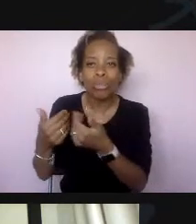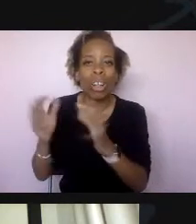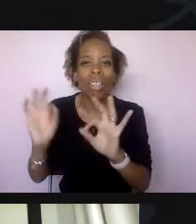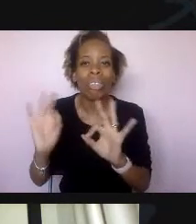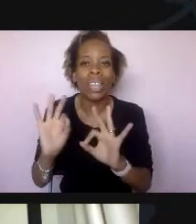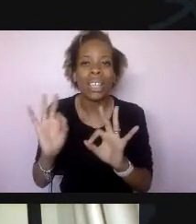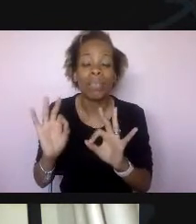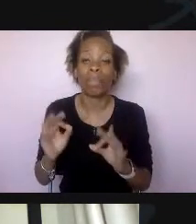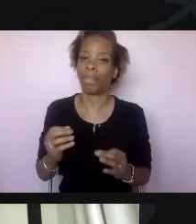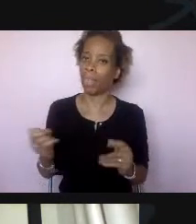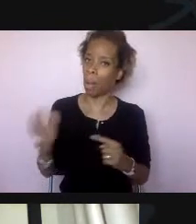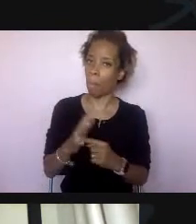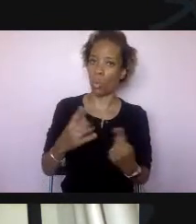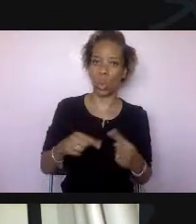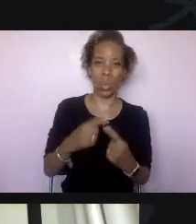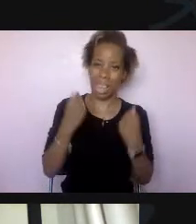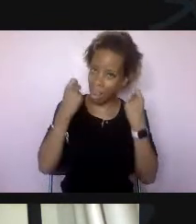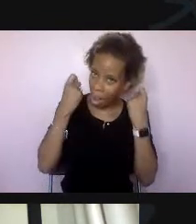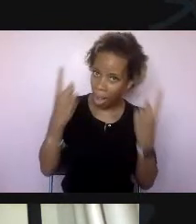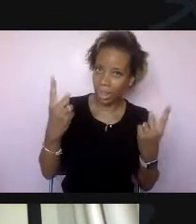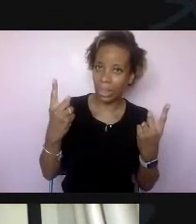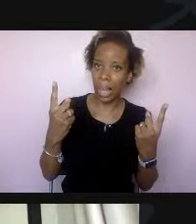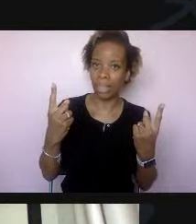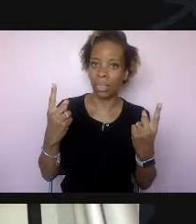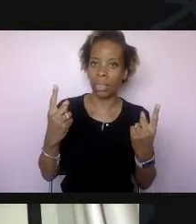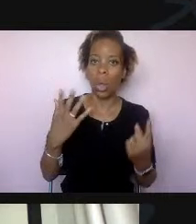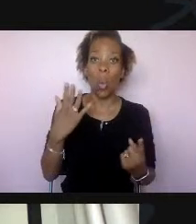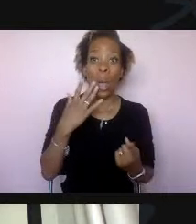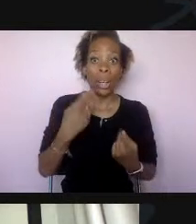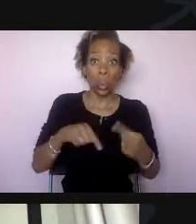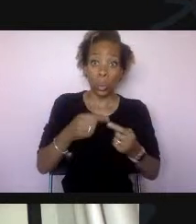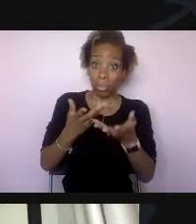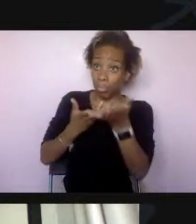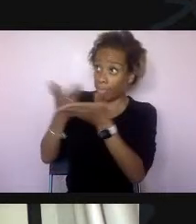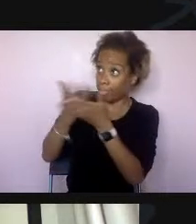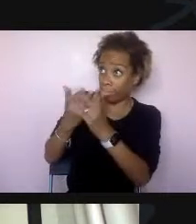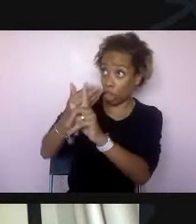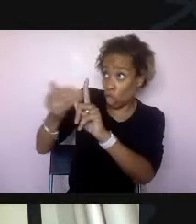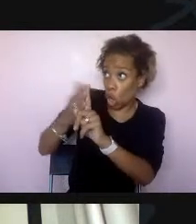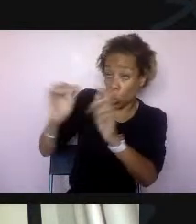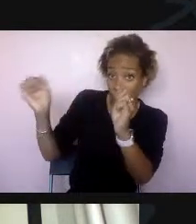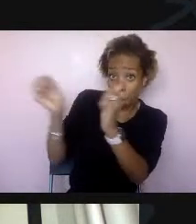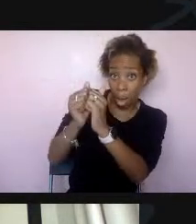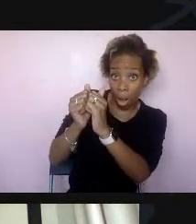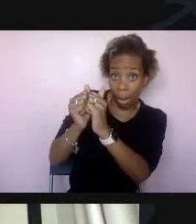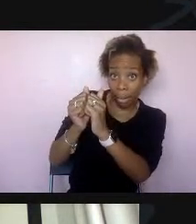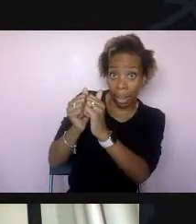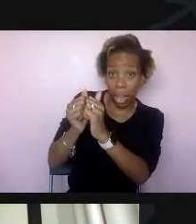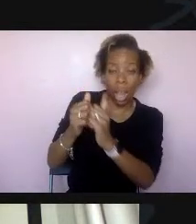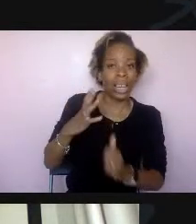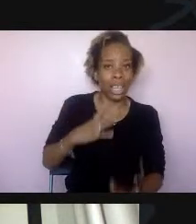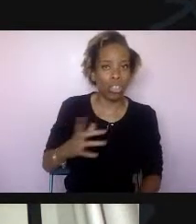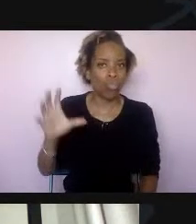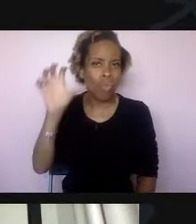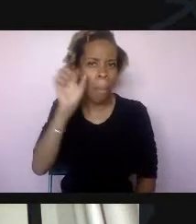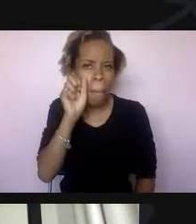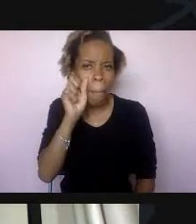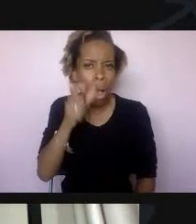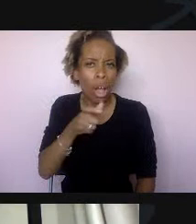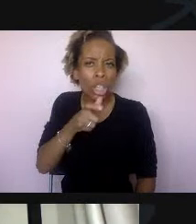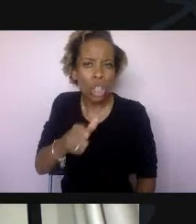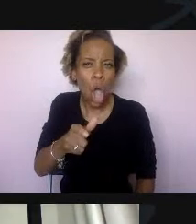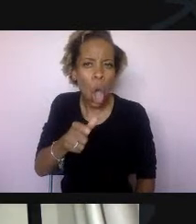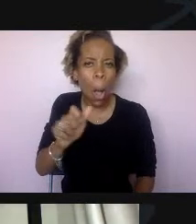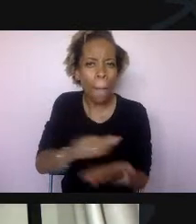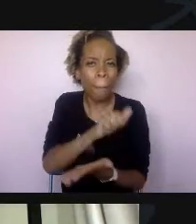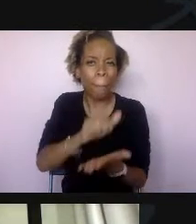need to understand as when we negotiate bargaining through an equality lens. That's just one point. I tried to